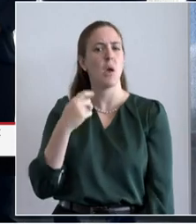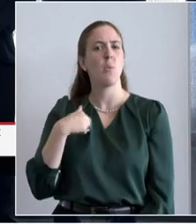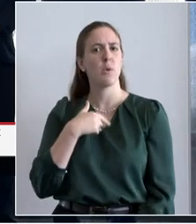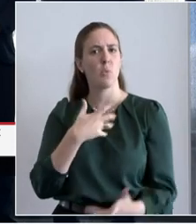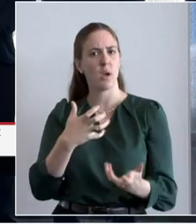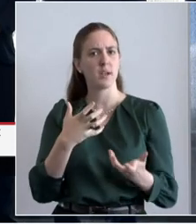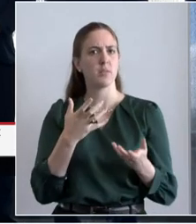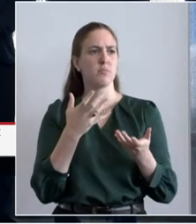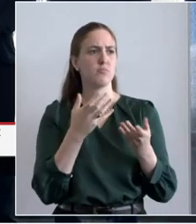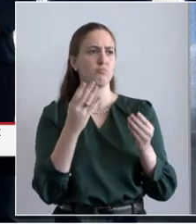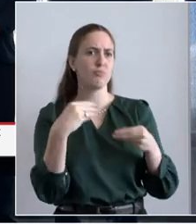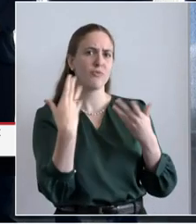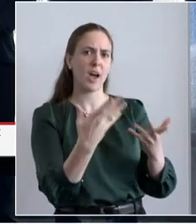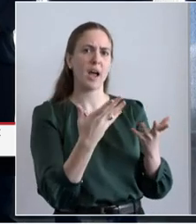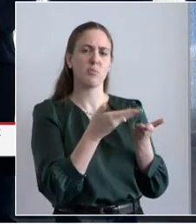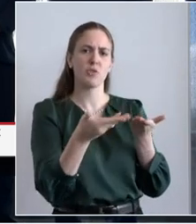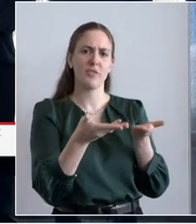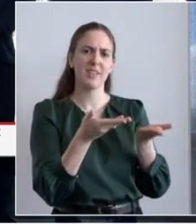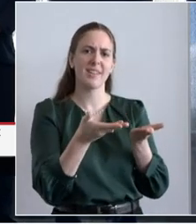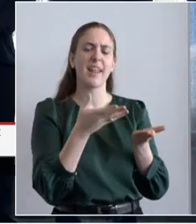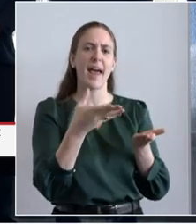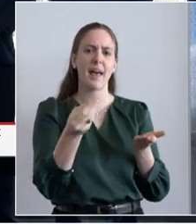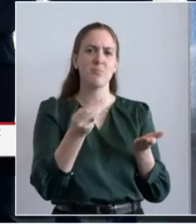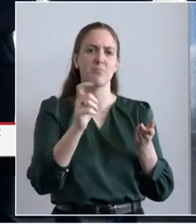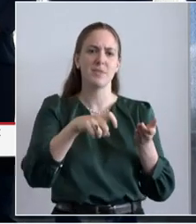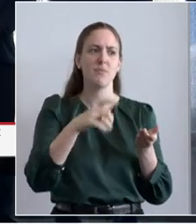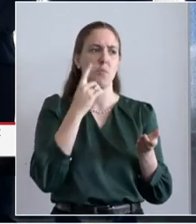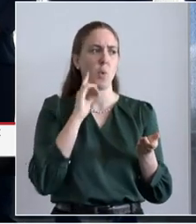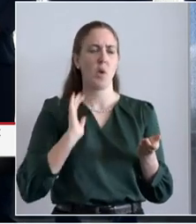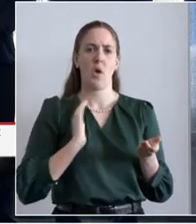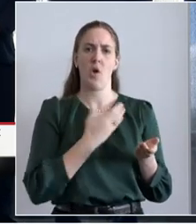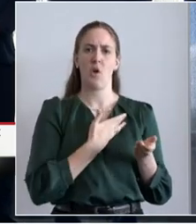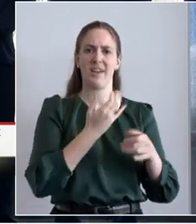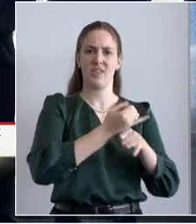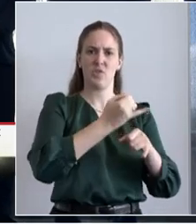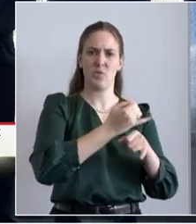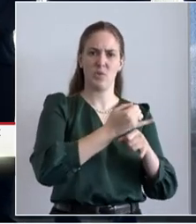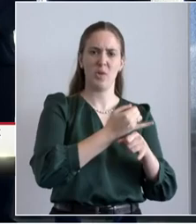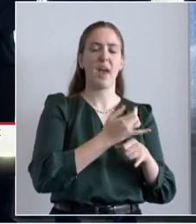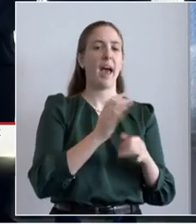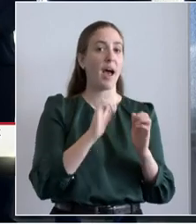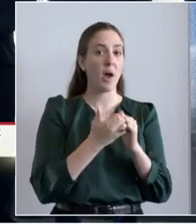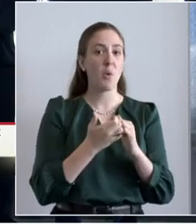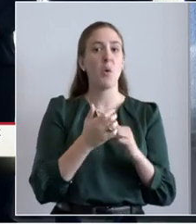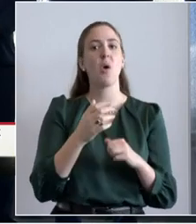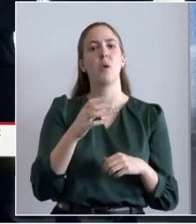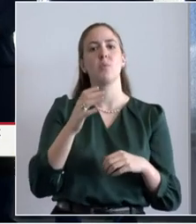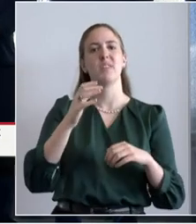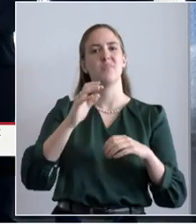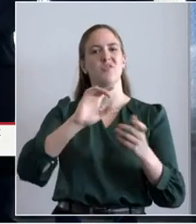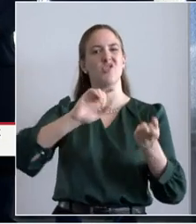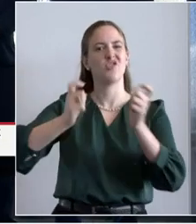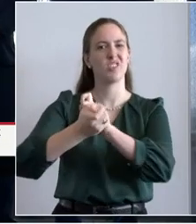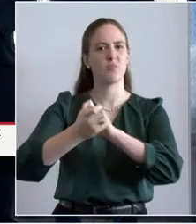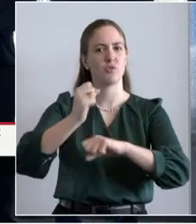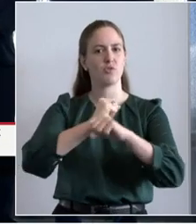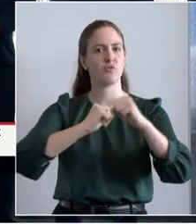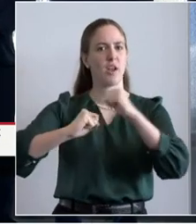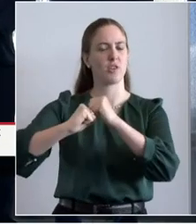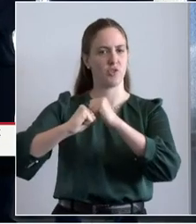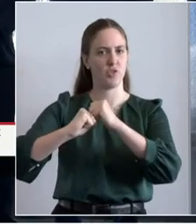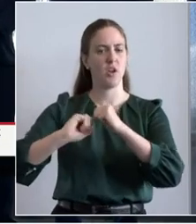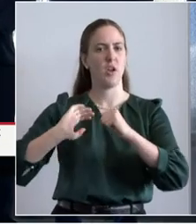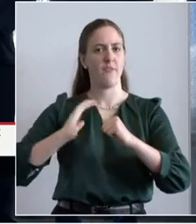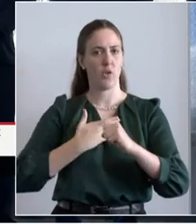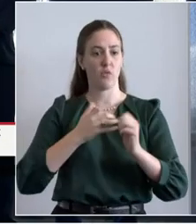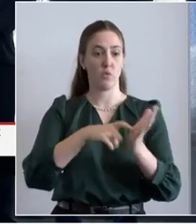institutions, as well as legitimate barriers for the institutions in restructuring their approaches, requirements, and practices in